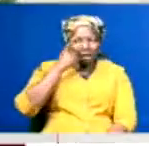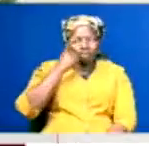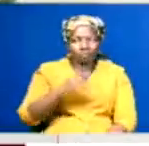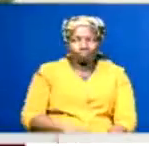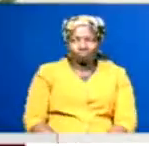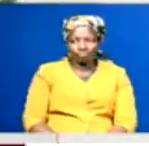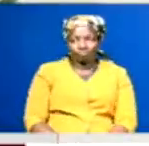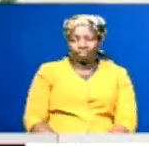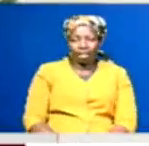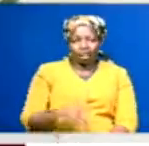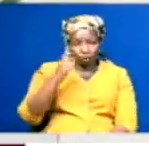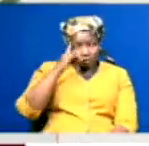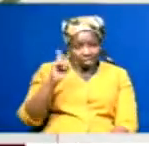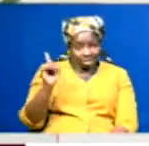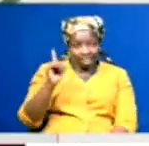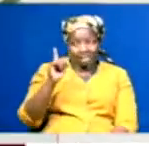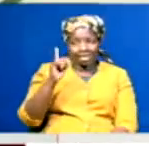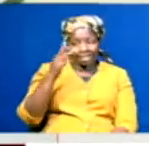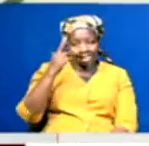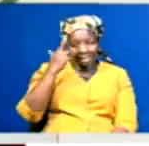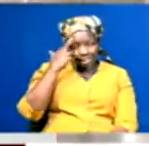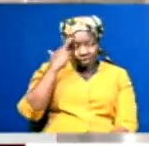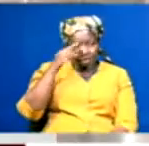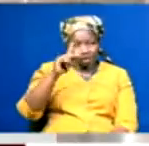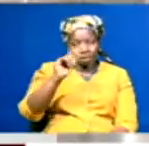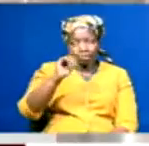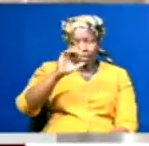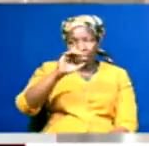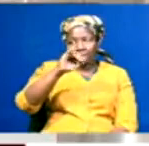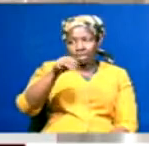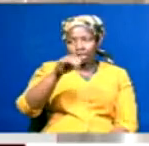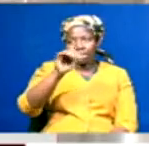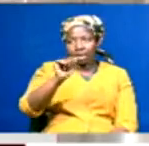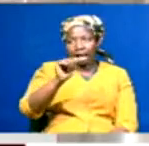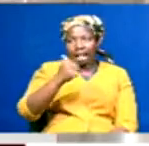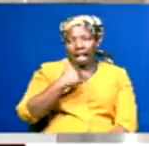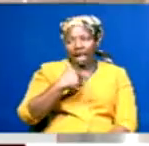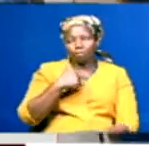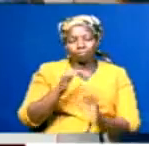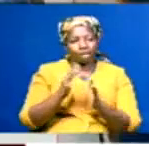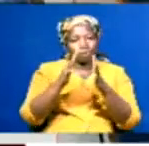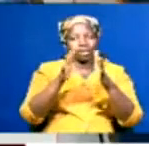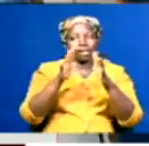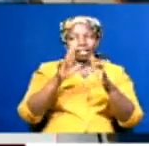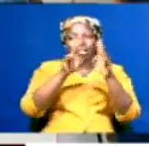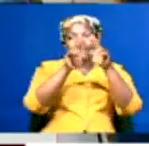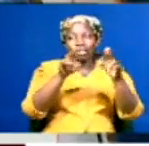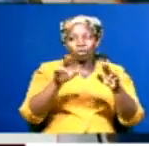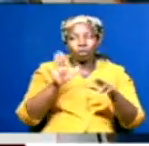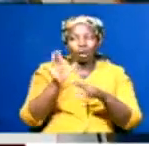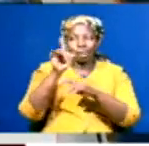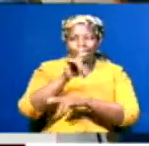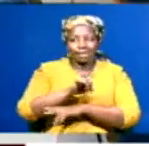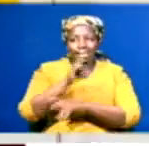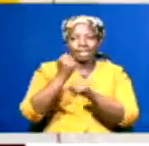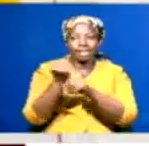It is for this reason that the Pan-African Climate Justice Alliance, in celebrating the International Women's Day, held an art exhibition to